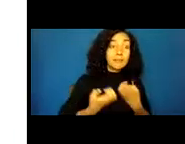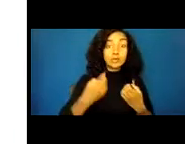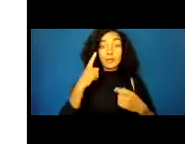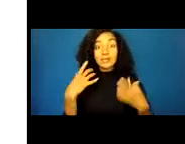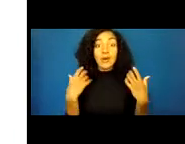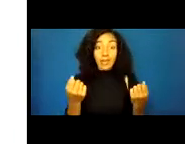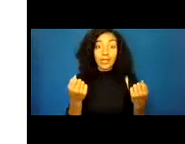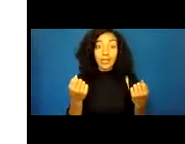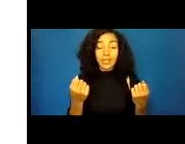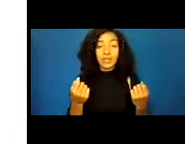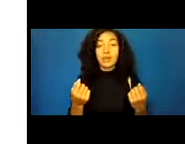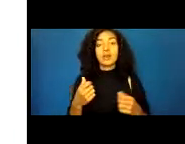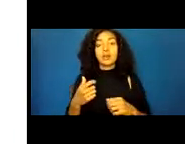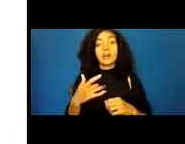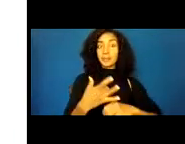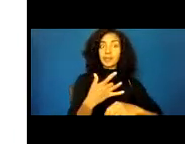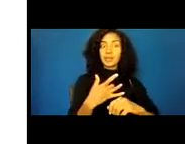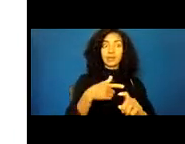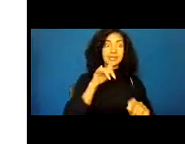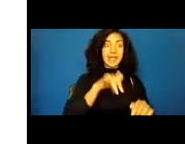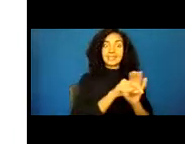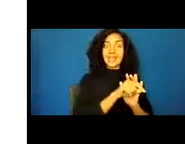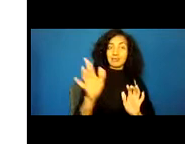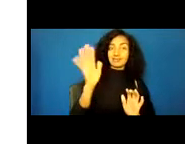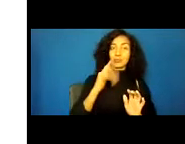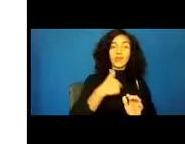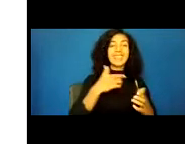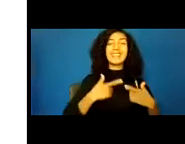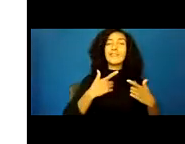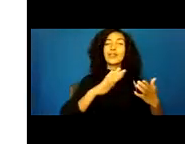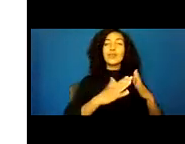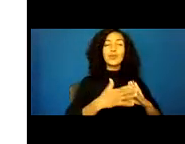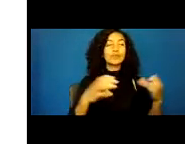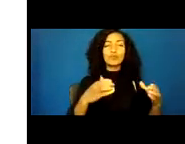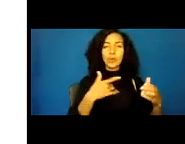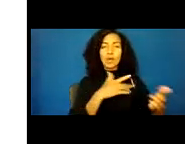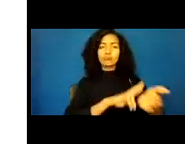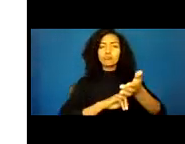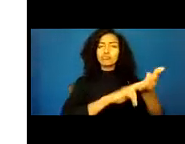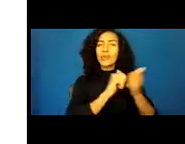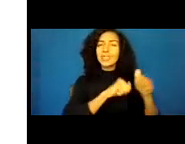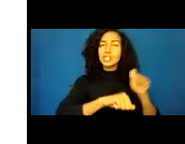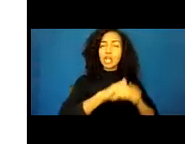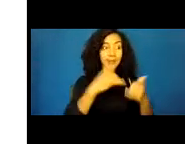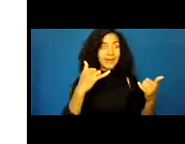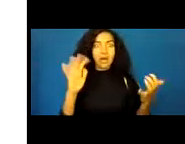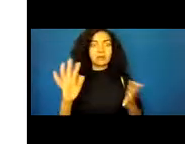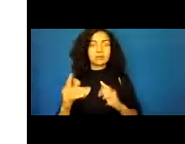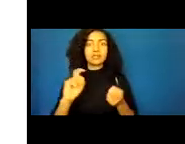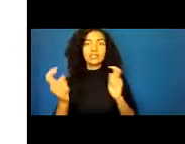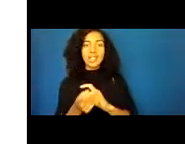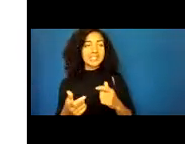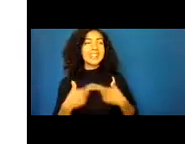lived communally and we were in tune with each other. And now we're living individually and we have to check those on a